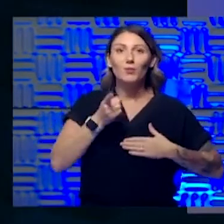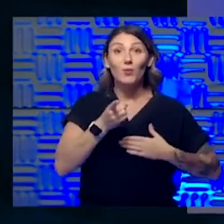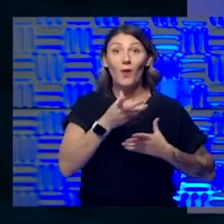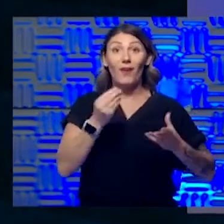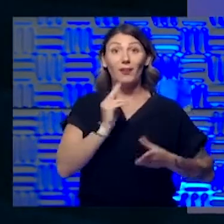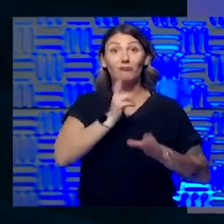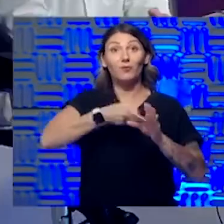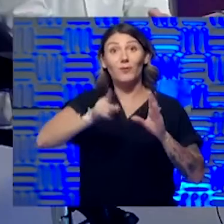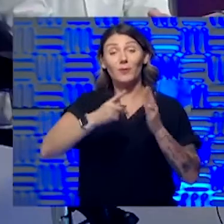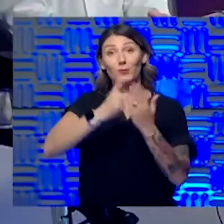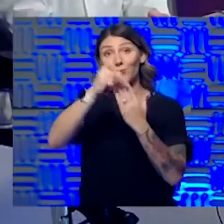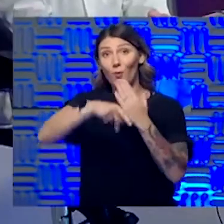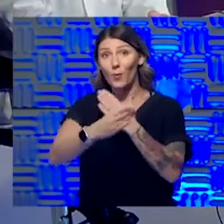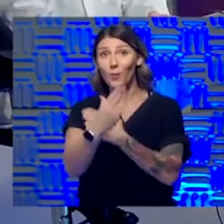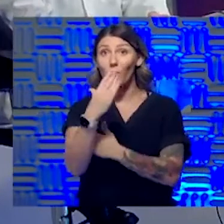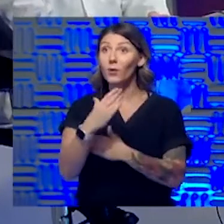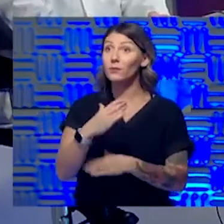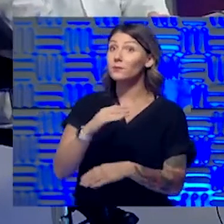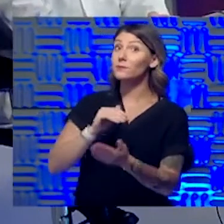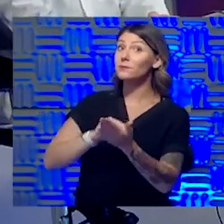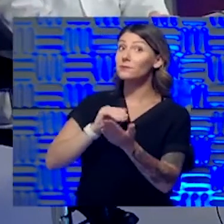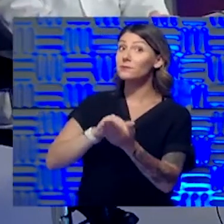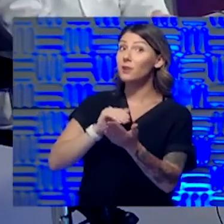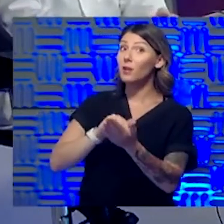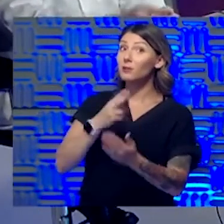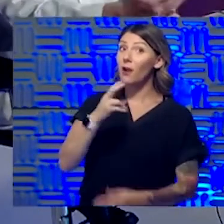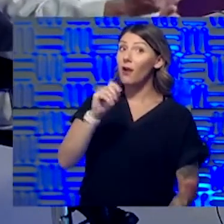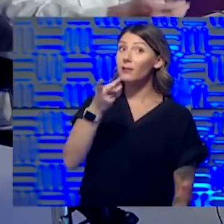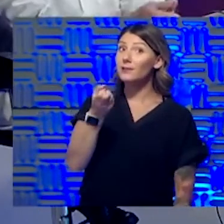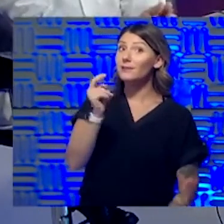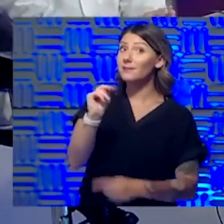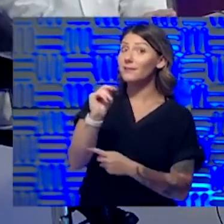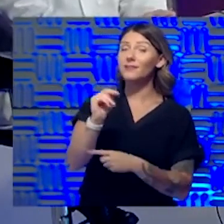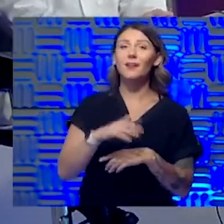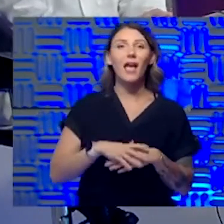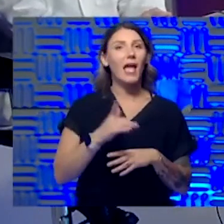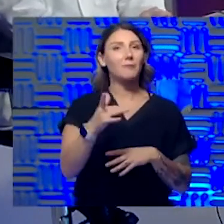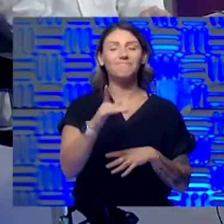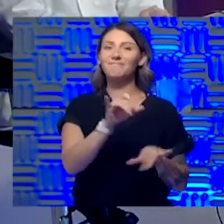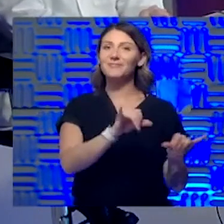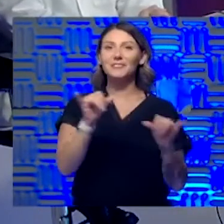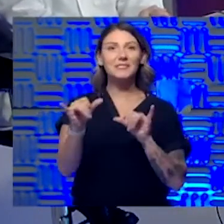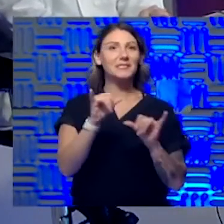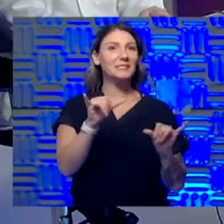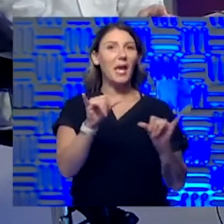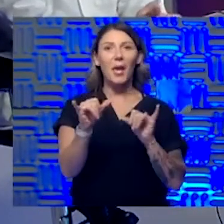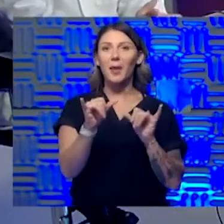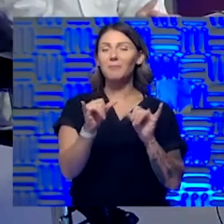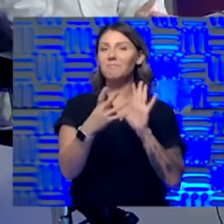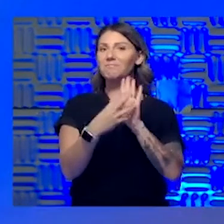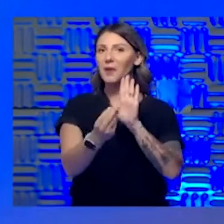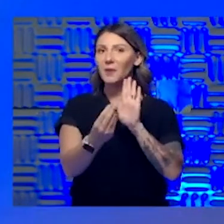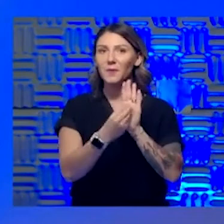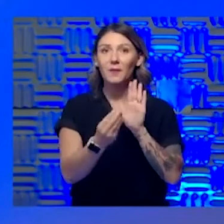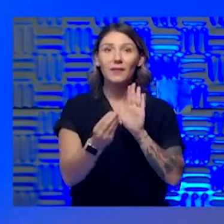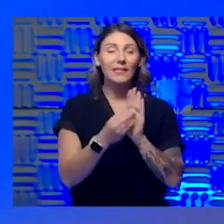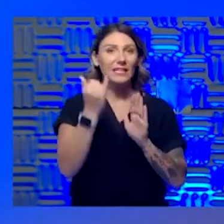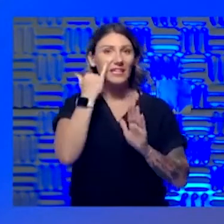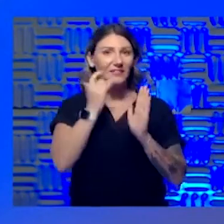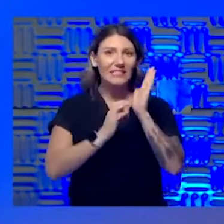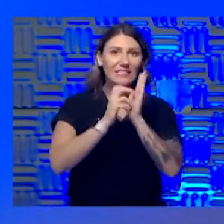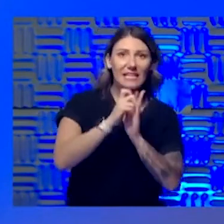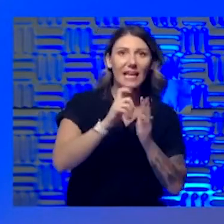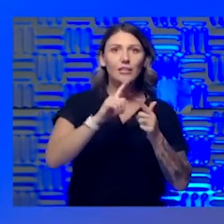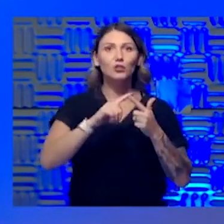program this morning. Dr. Hawkinson? Yeah, the same thing. I'm just echoing what they were saying. Whether it's cancer or diabetes or